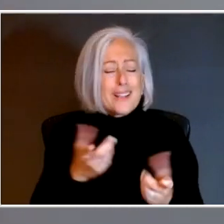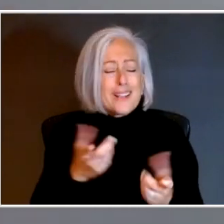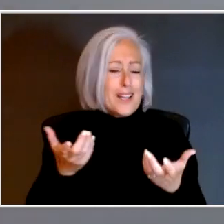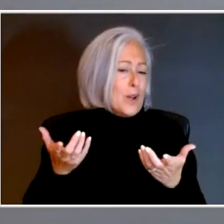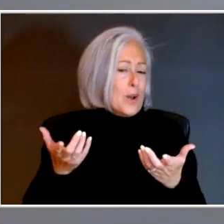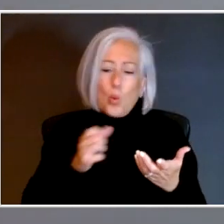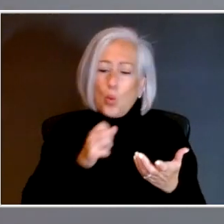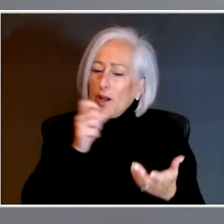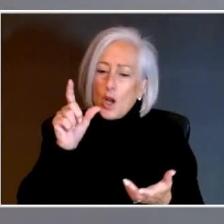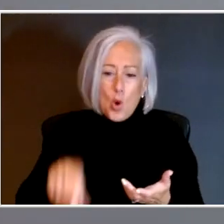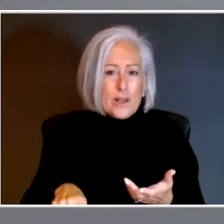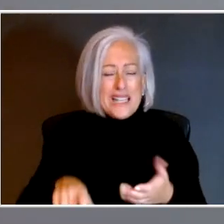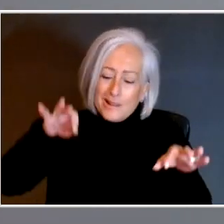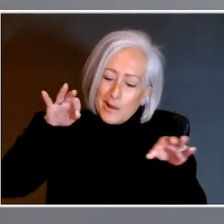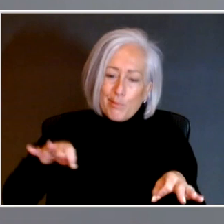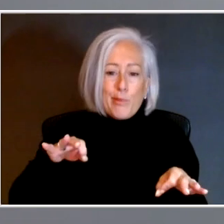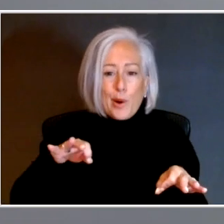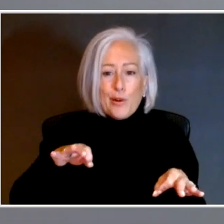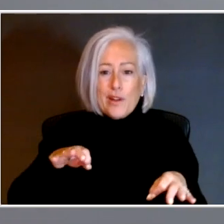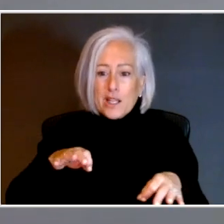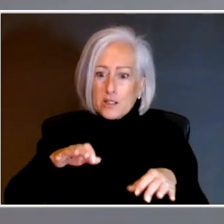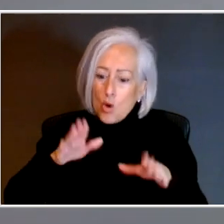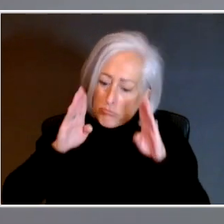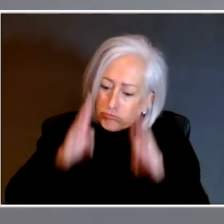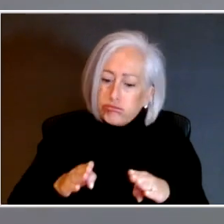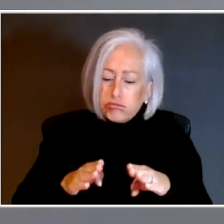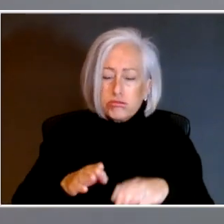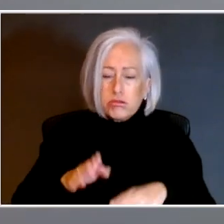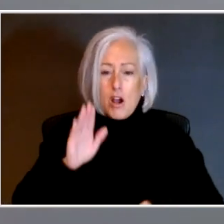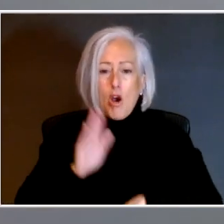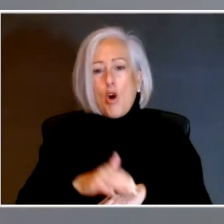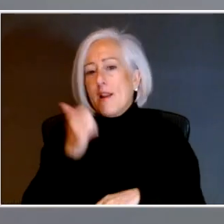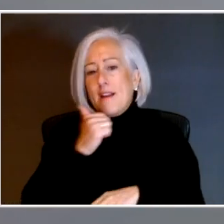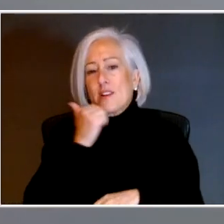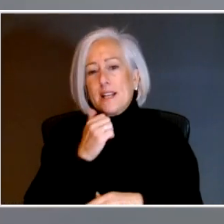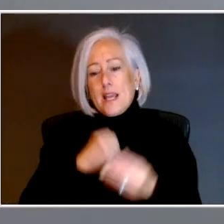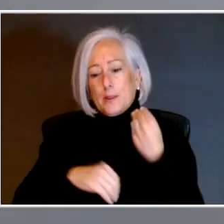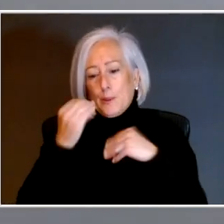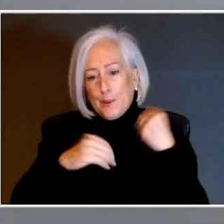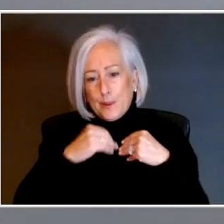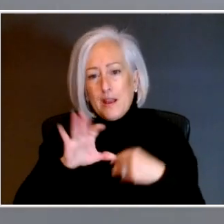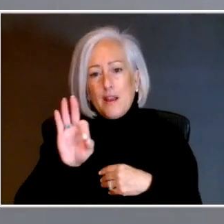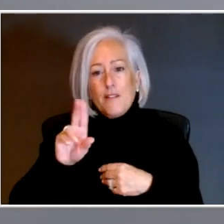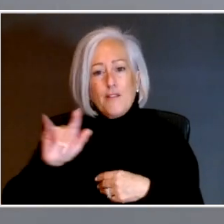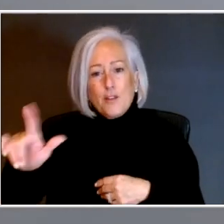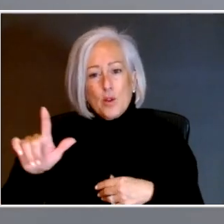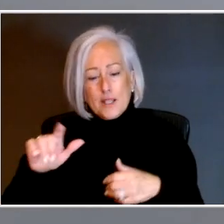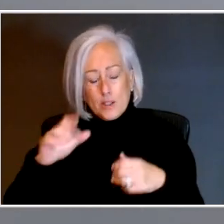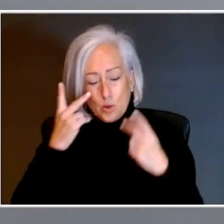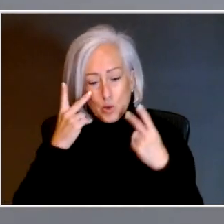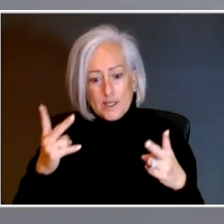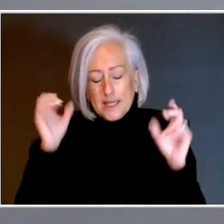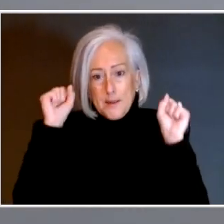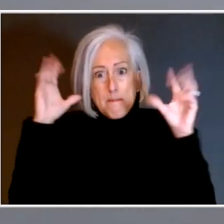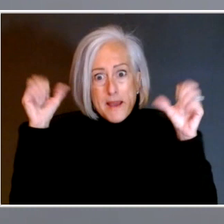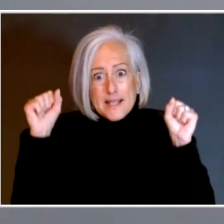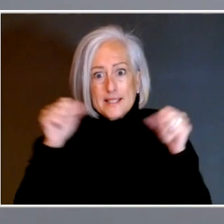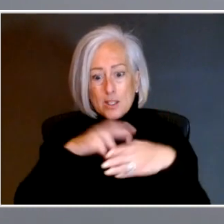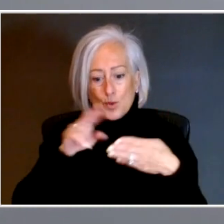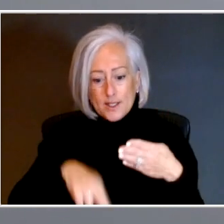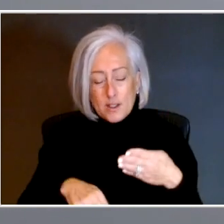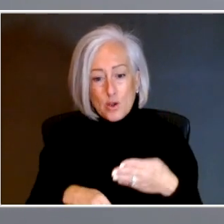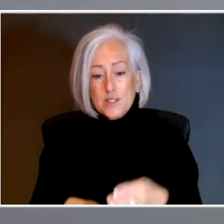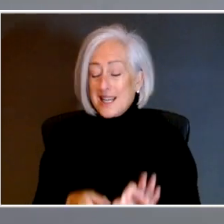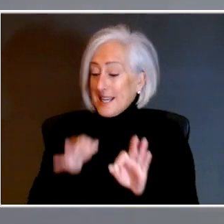that, quote unquote, perfect or dedicated to daily fueling to see amazing results. So a simple graphic that I